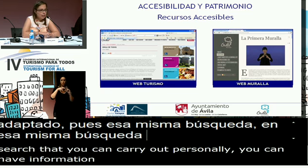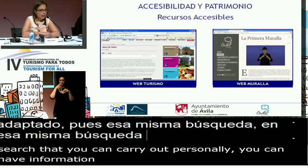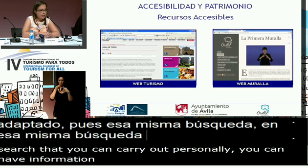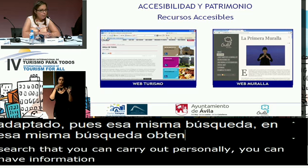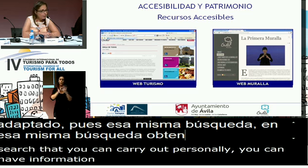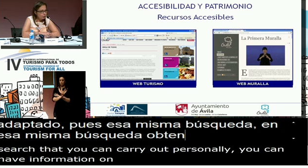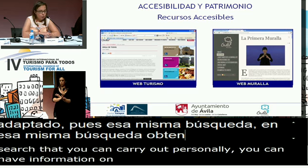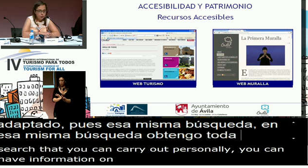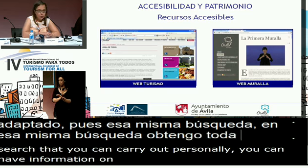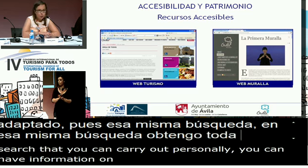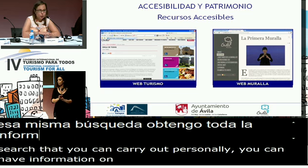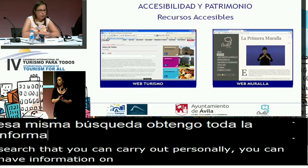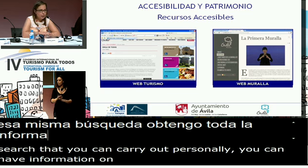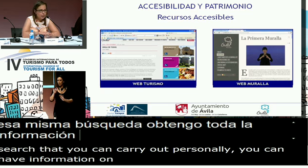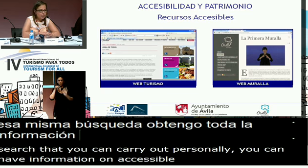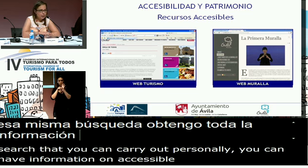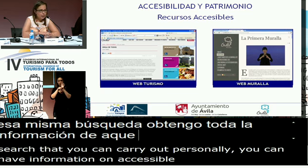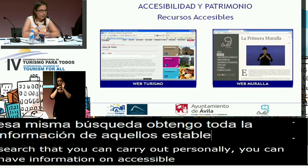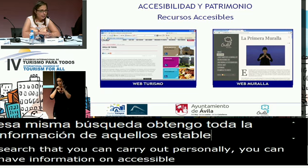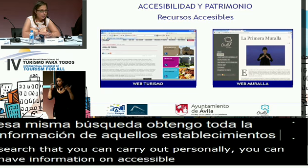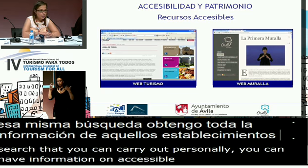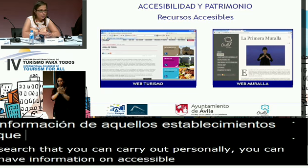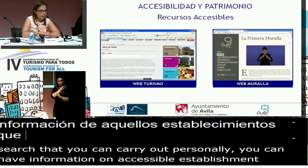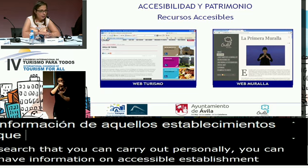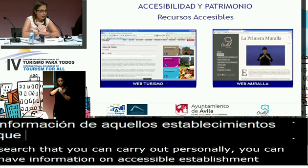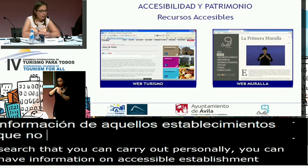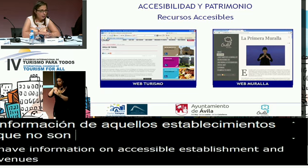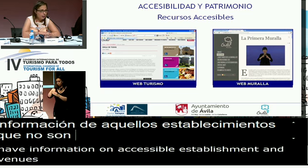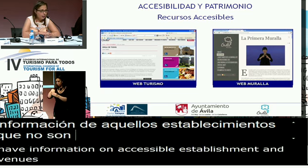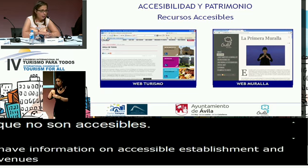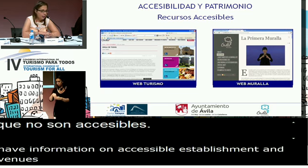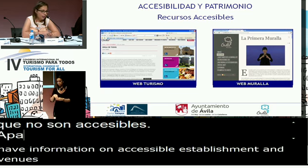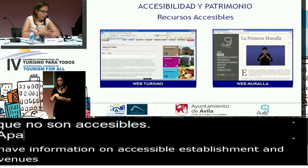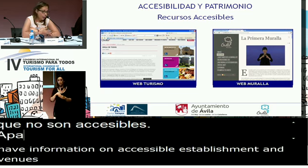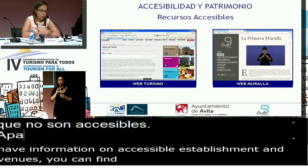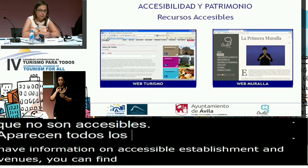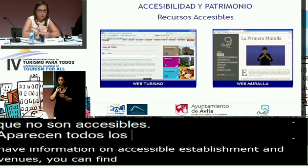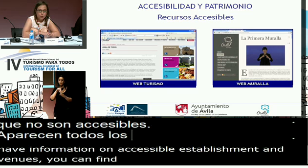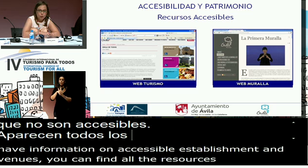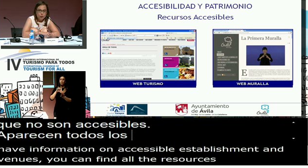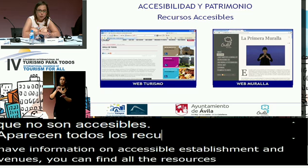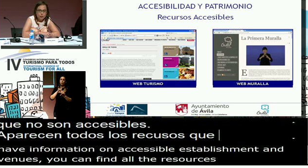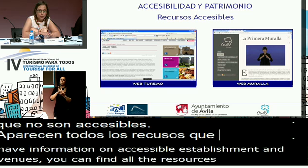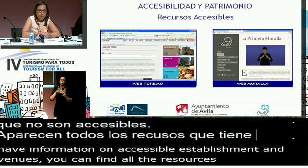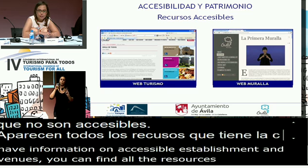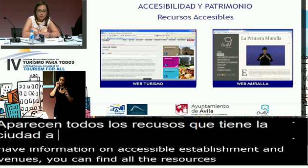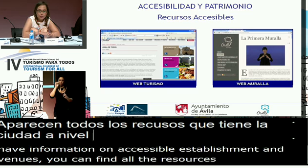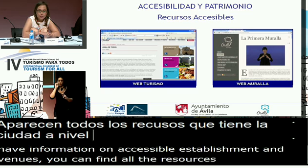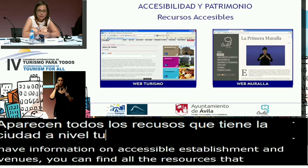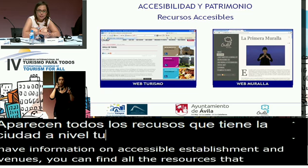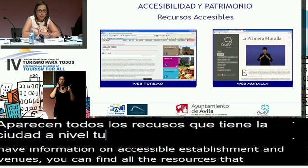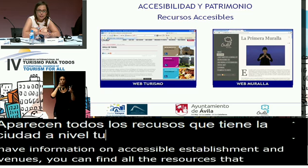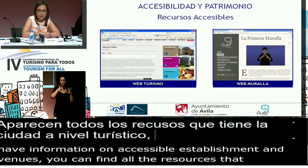accessible establishment and venues. You can find all the resources that the city offers in terms of